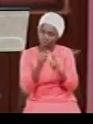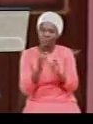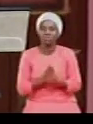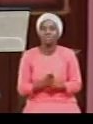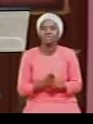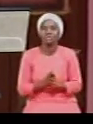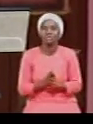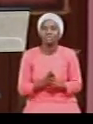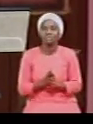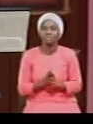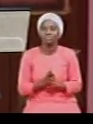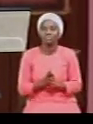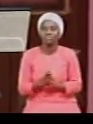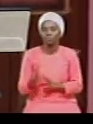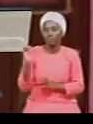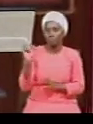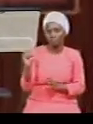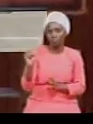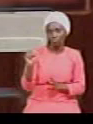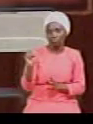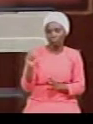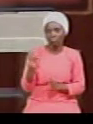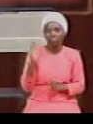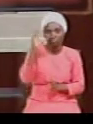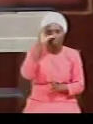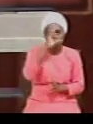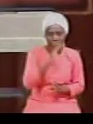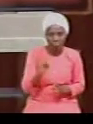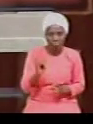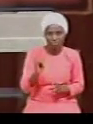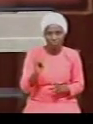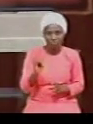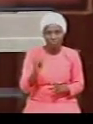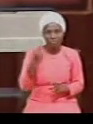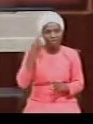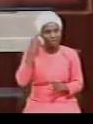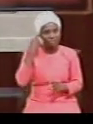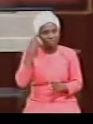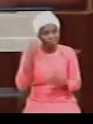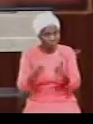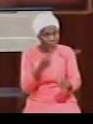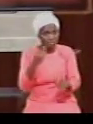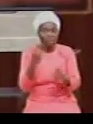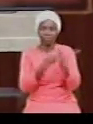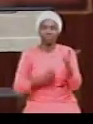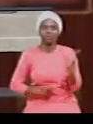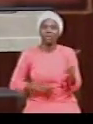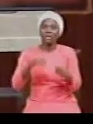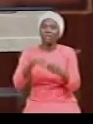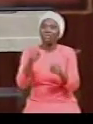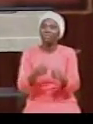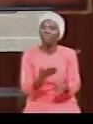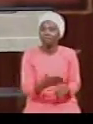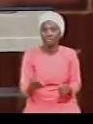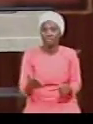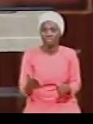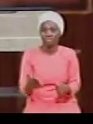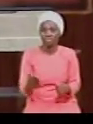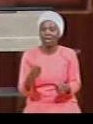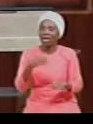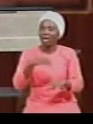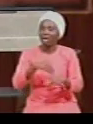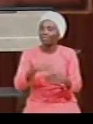words. As seeking first the Lord in everything, at